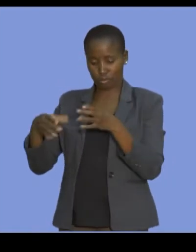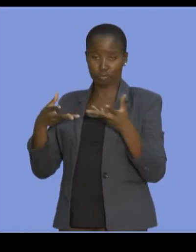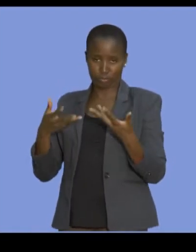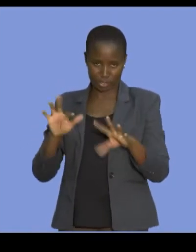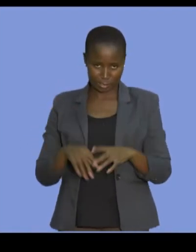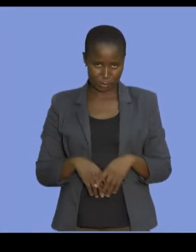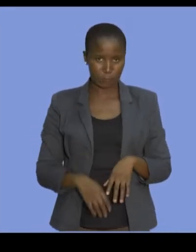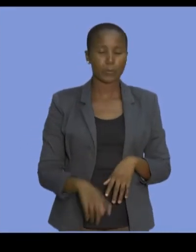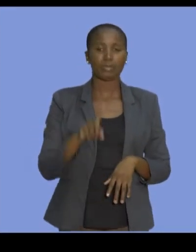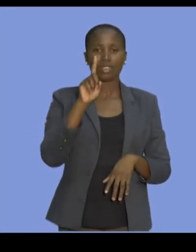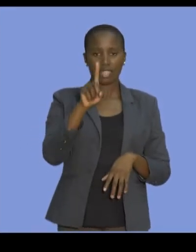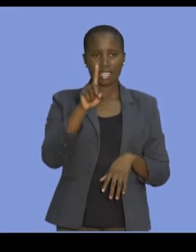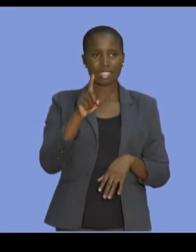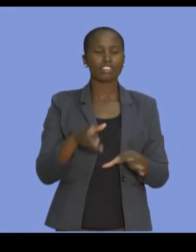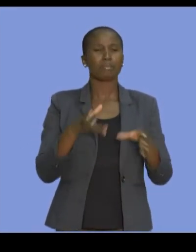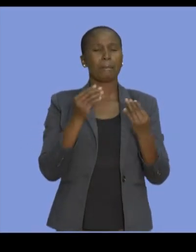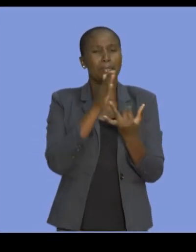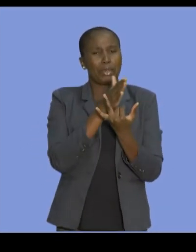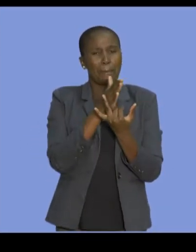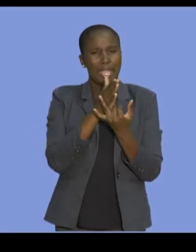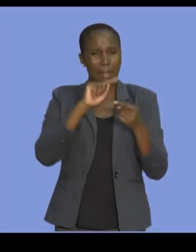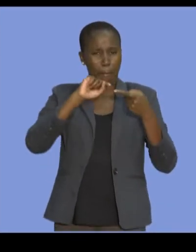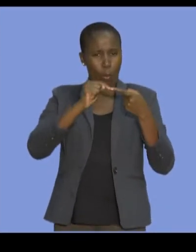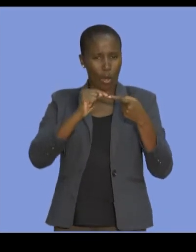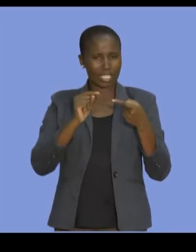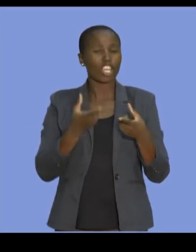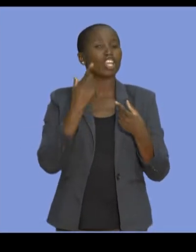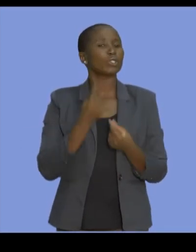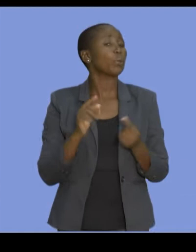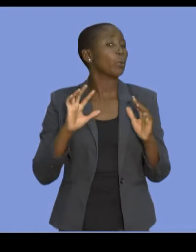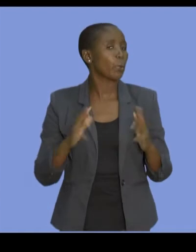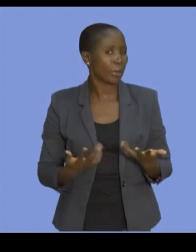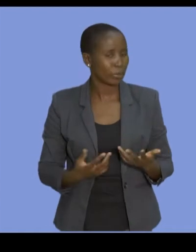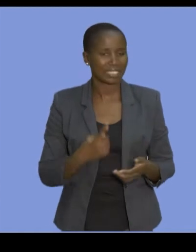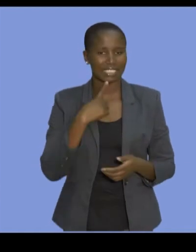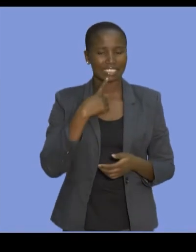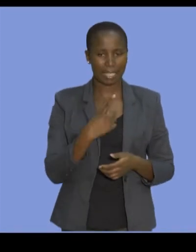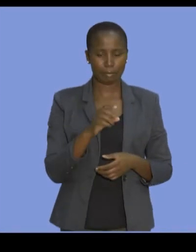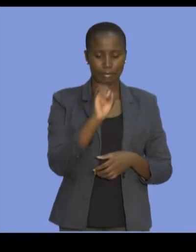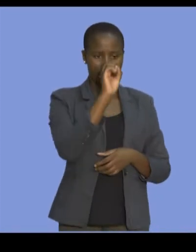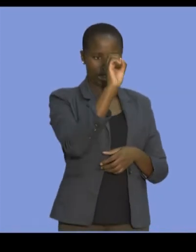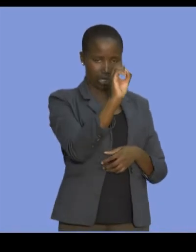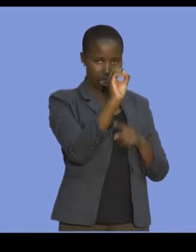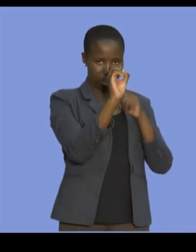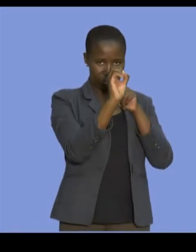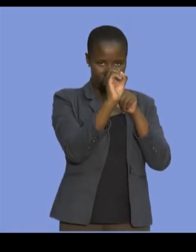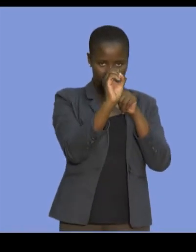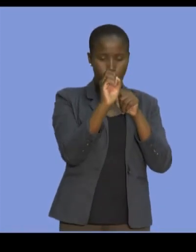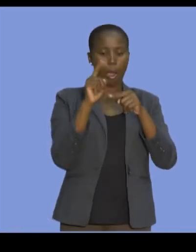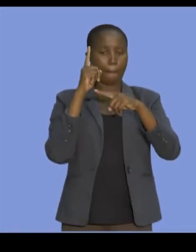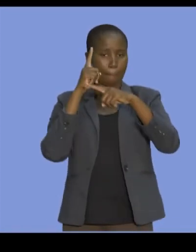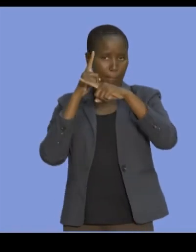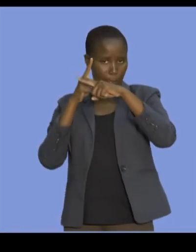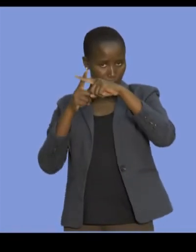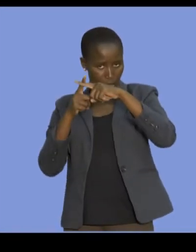midpoint, what we're going to do is we're going to say 0 plus